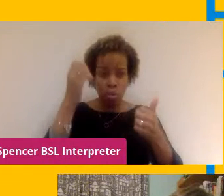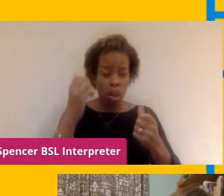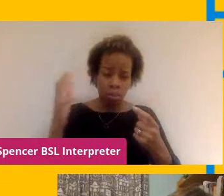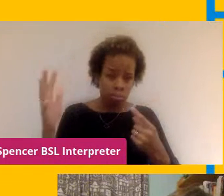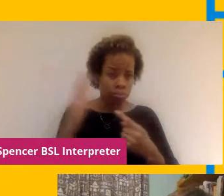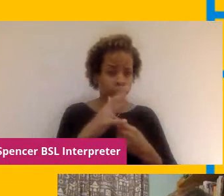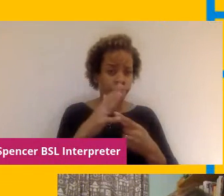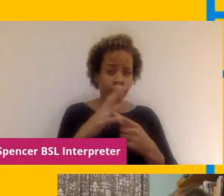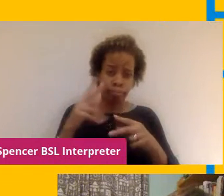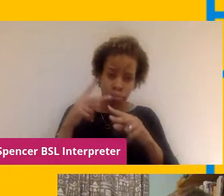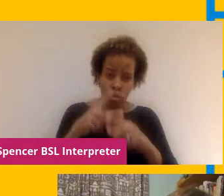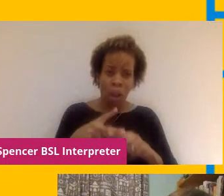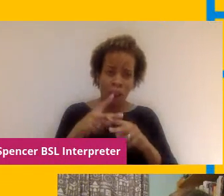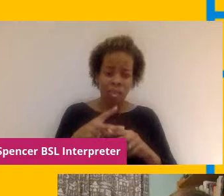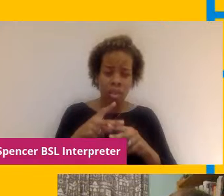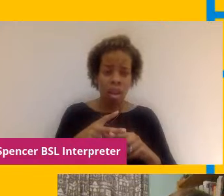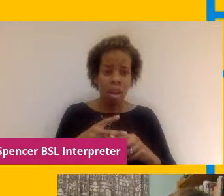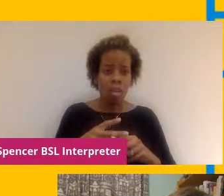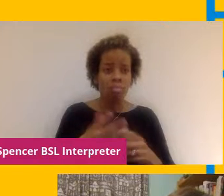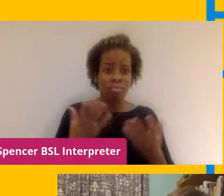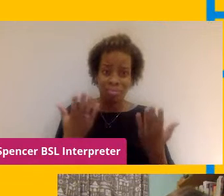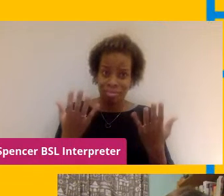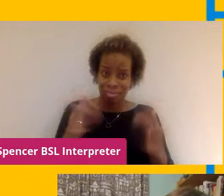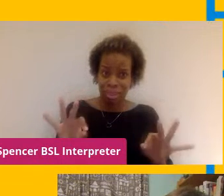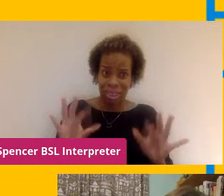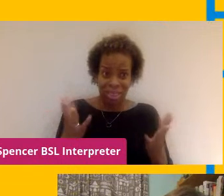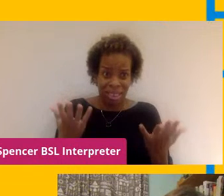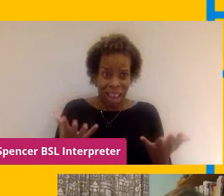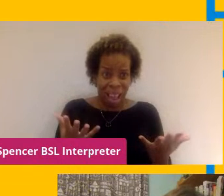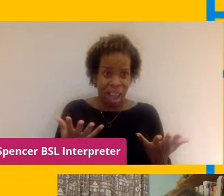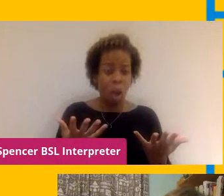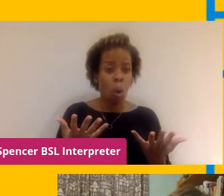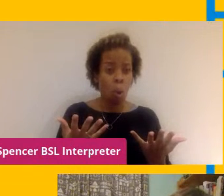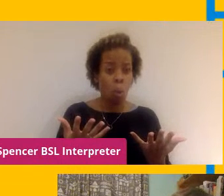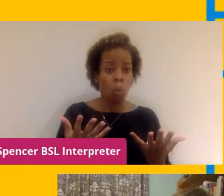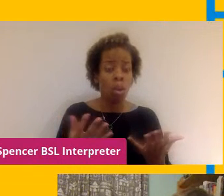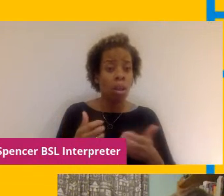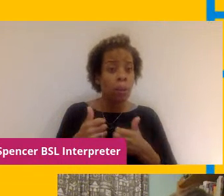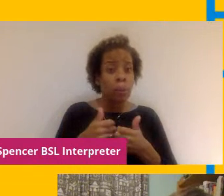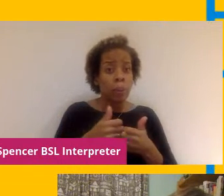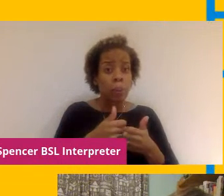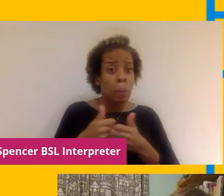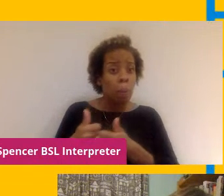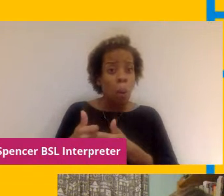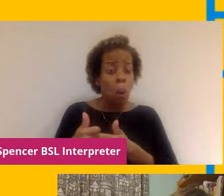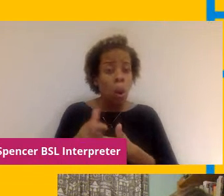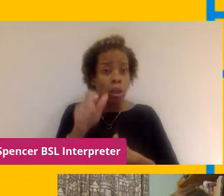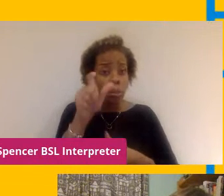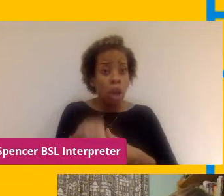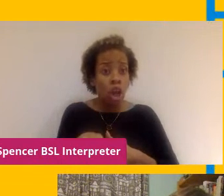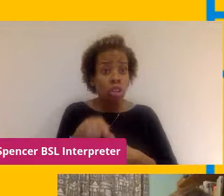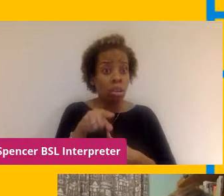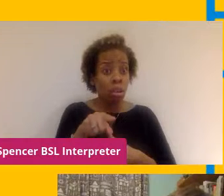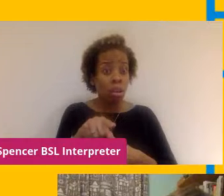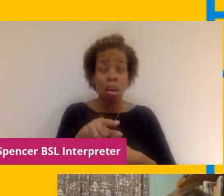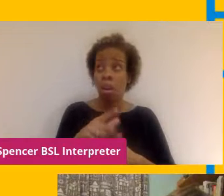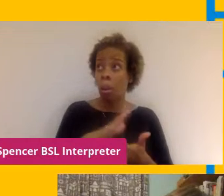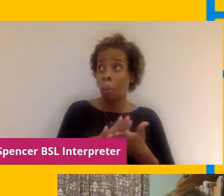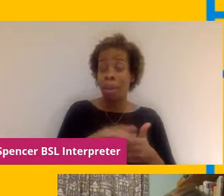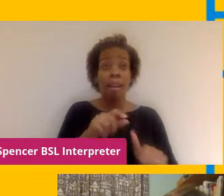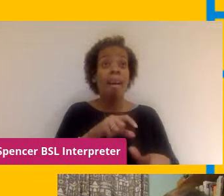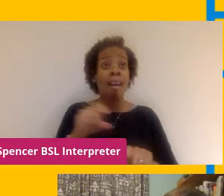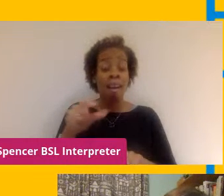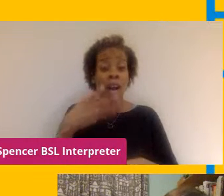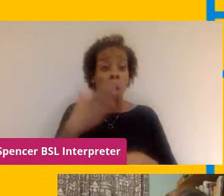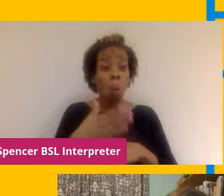area for them to be thinking about right now. And that support they provide could be the difference between somebody, ceasing to be able to work or being